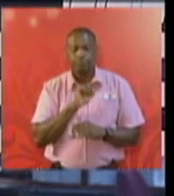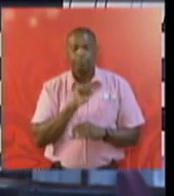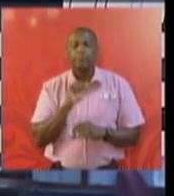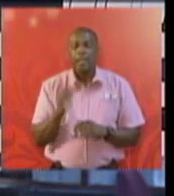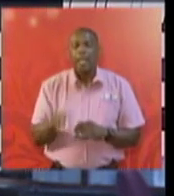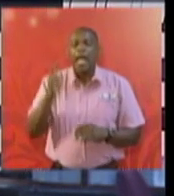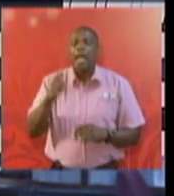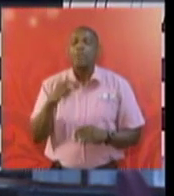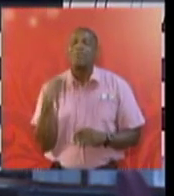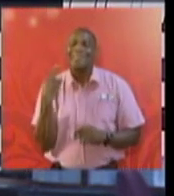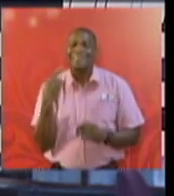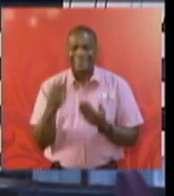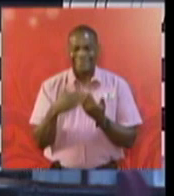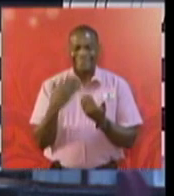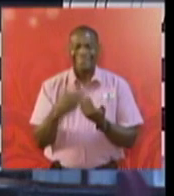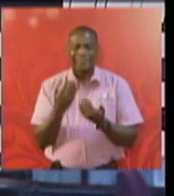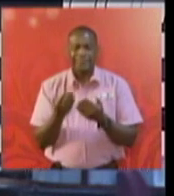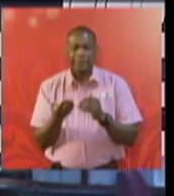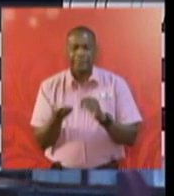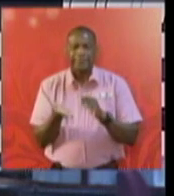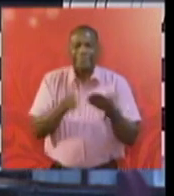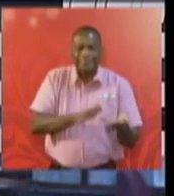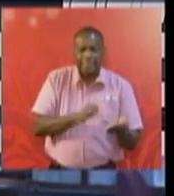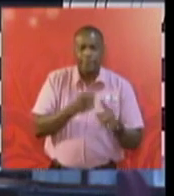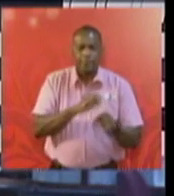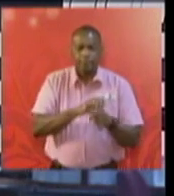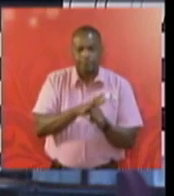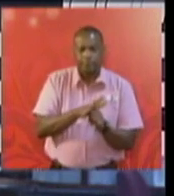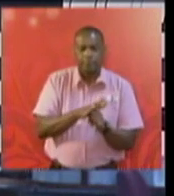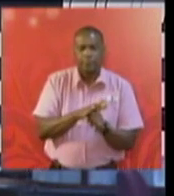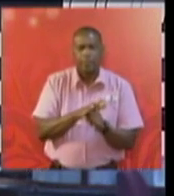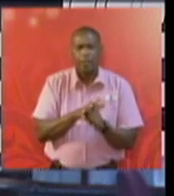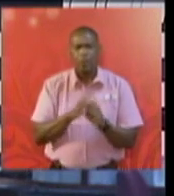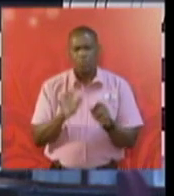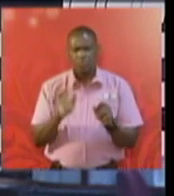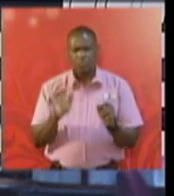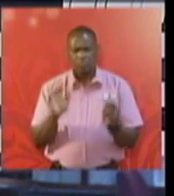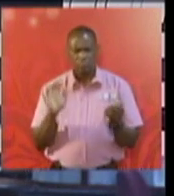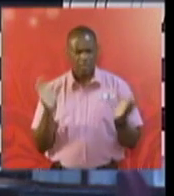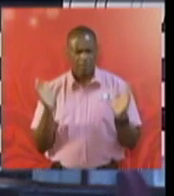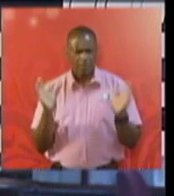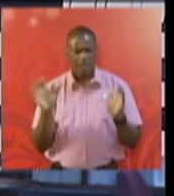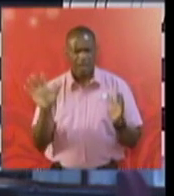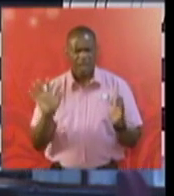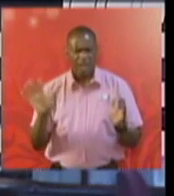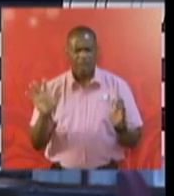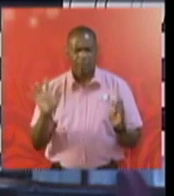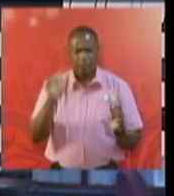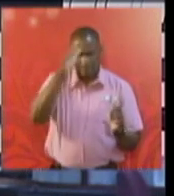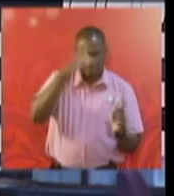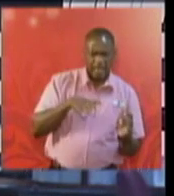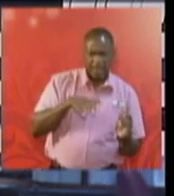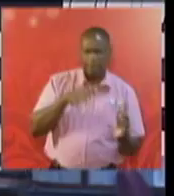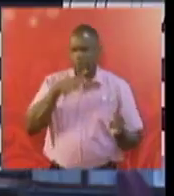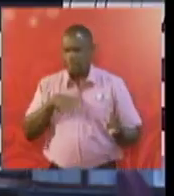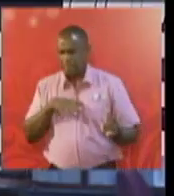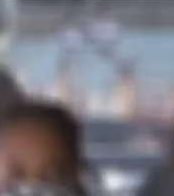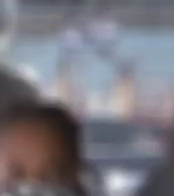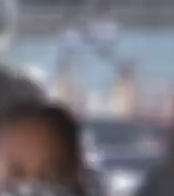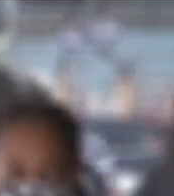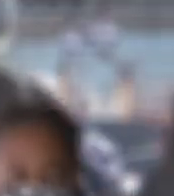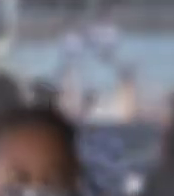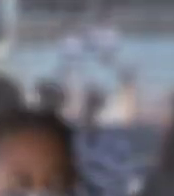average age of males and females who succumb to COVID in the ICU is about 60, 65 percent, actually.